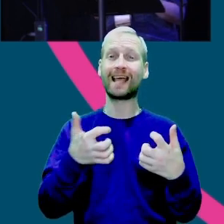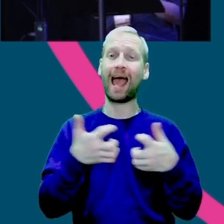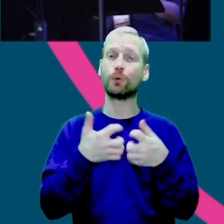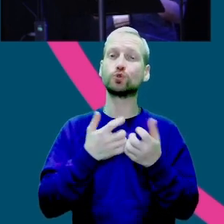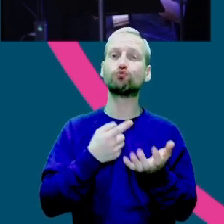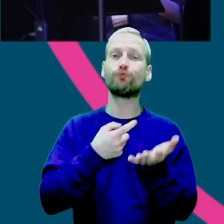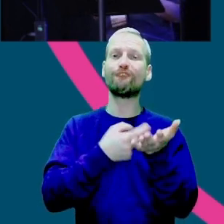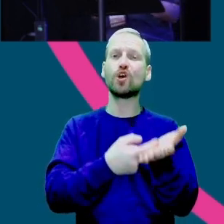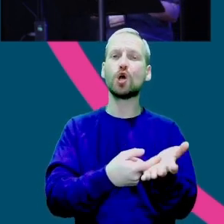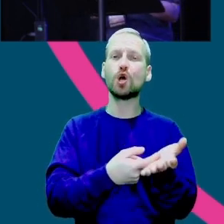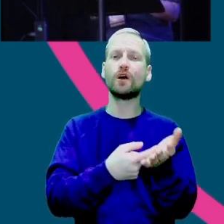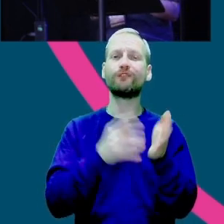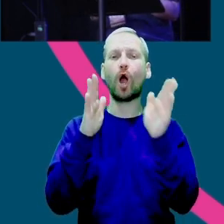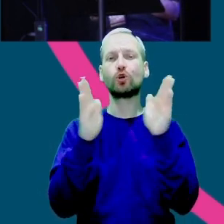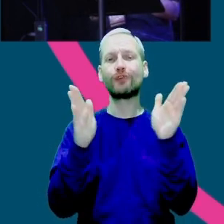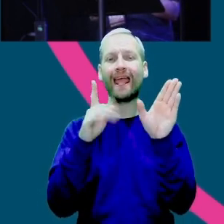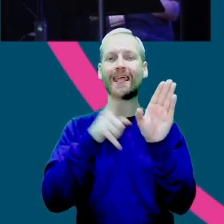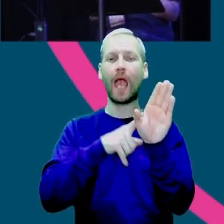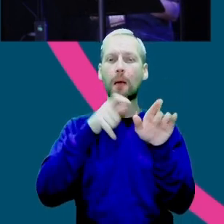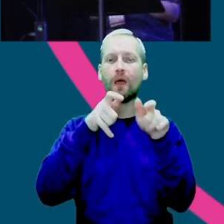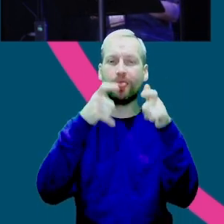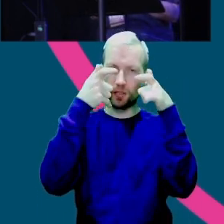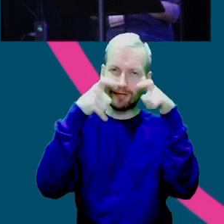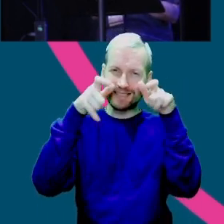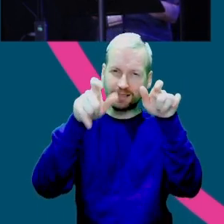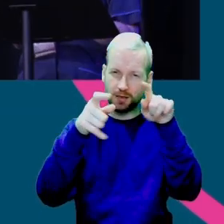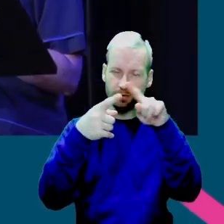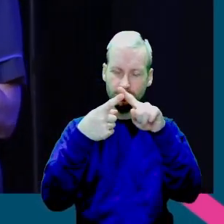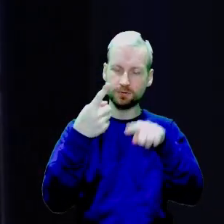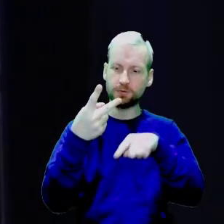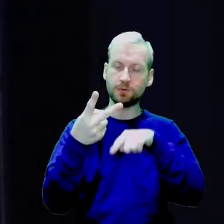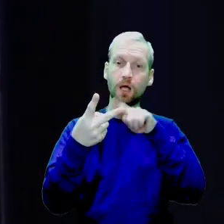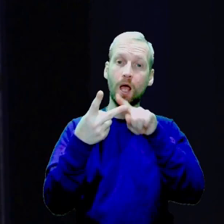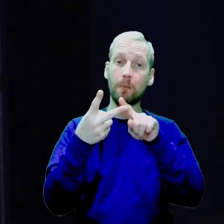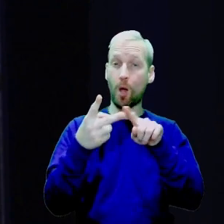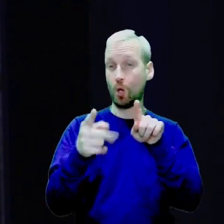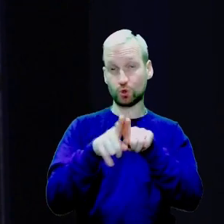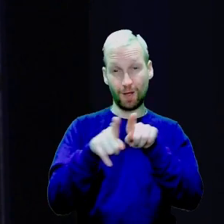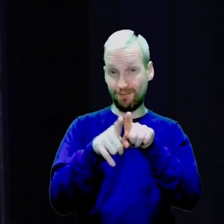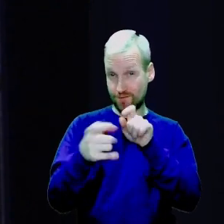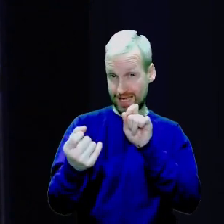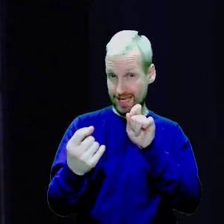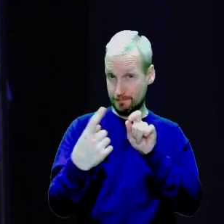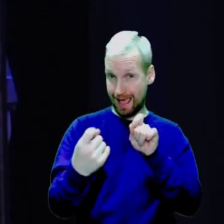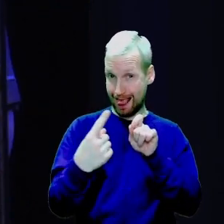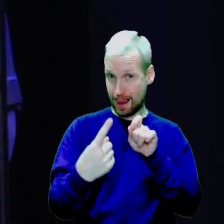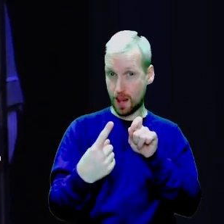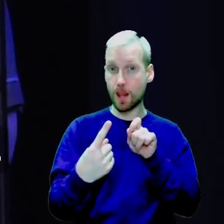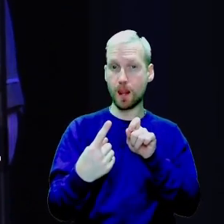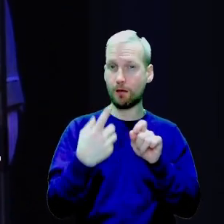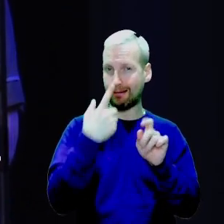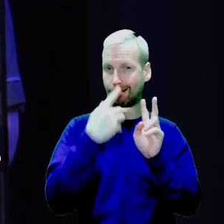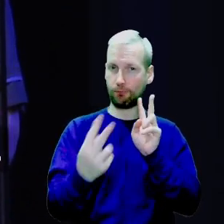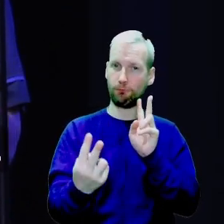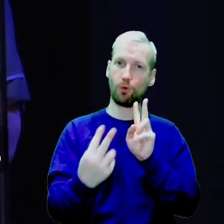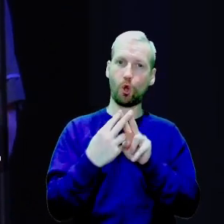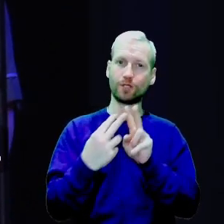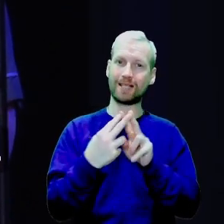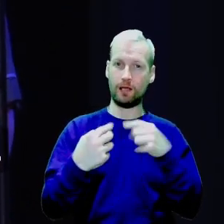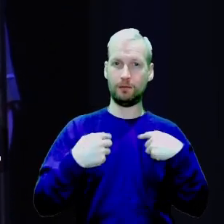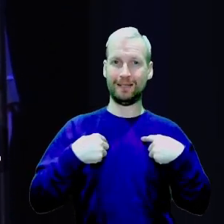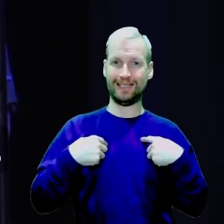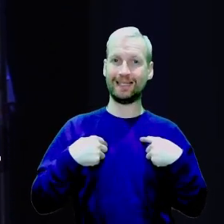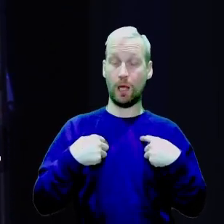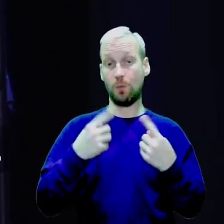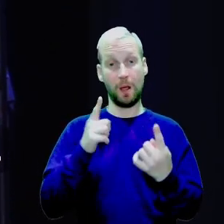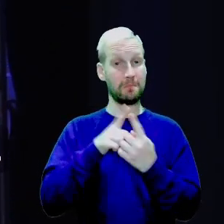service, and I'm more than happy to discuss further if you'd like to leave me your email address or have a chat at the end of the event, and we can maybe